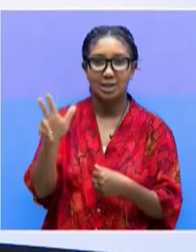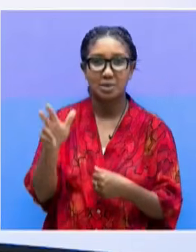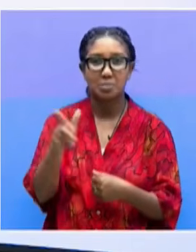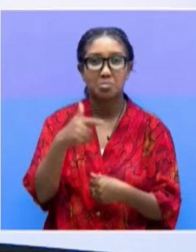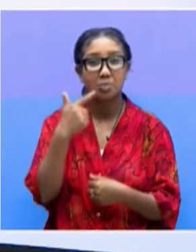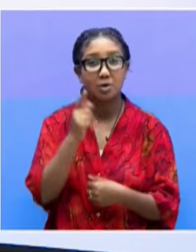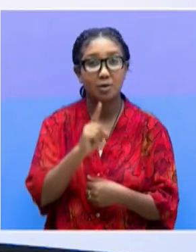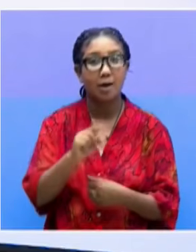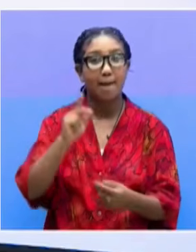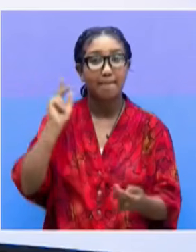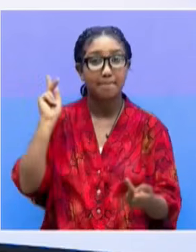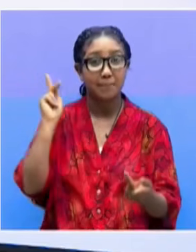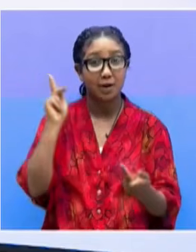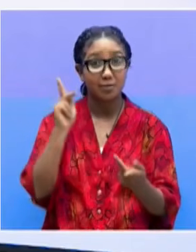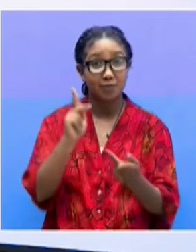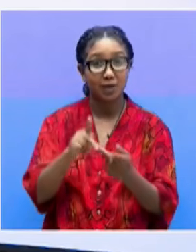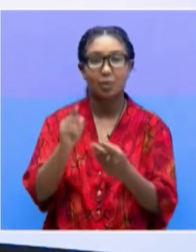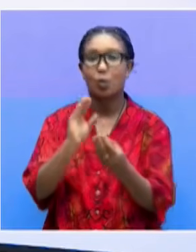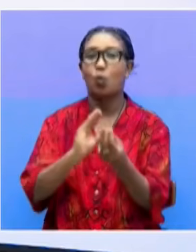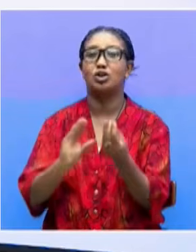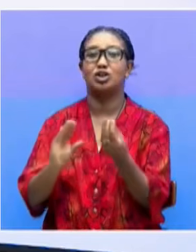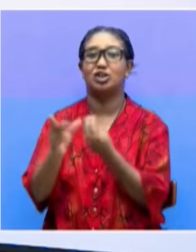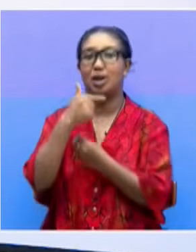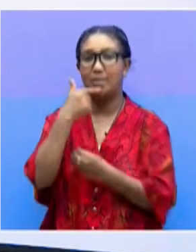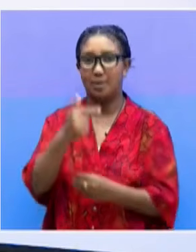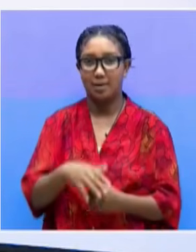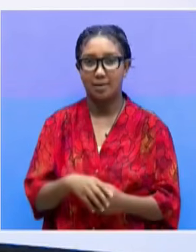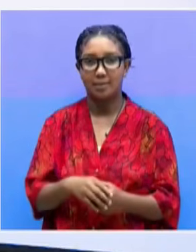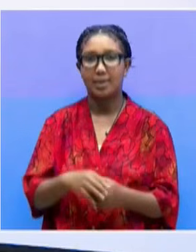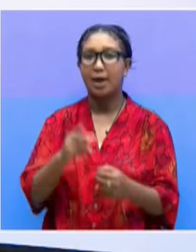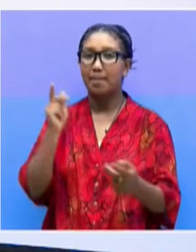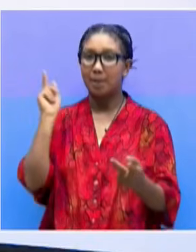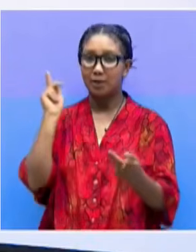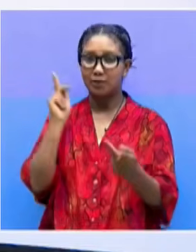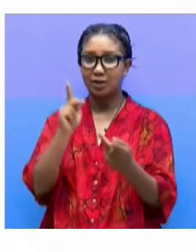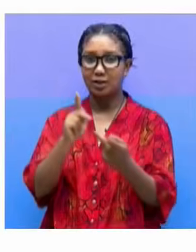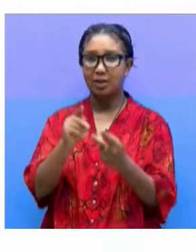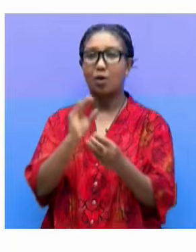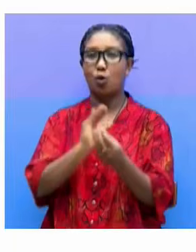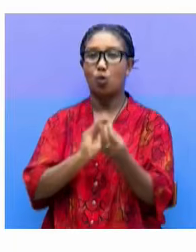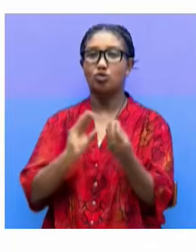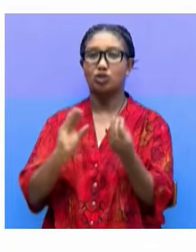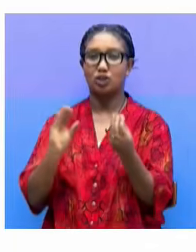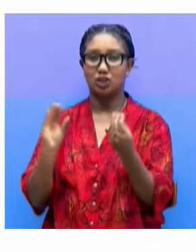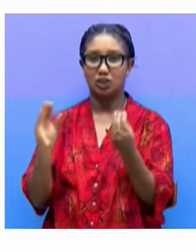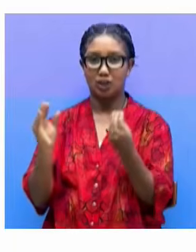what? Perfect conditional. Yes? It is what? Perfect